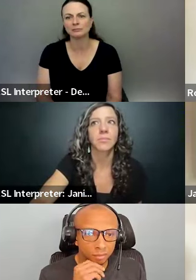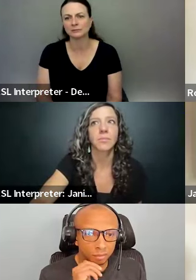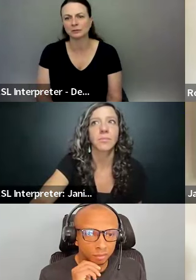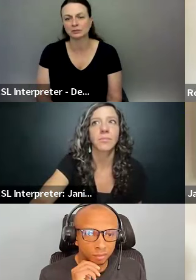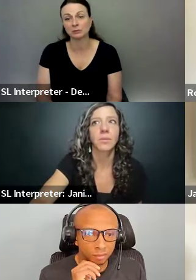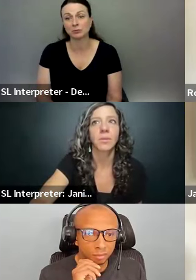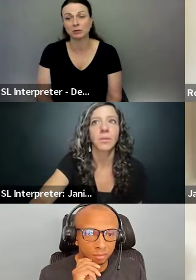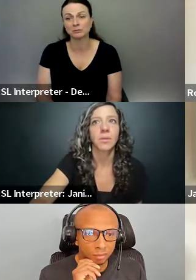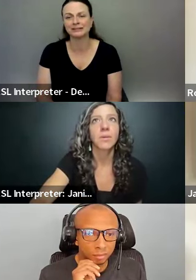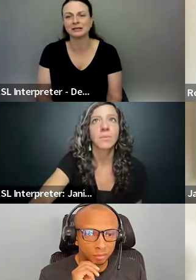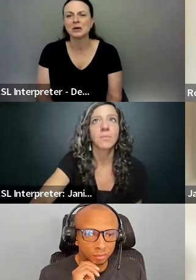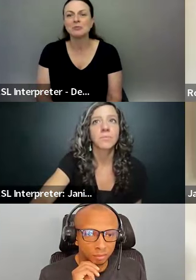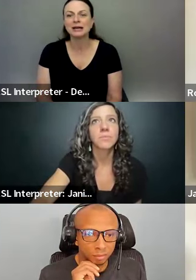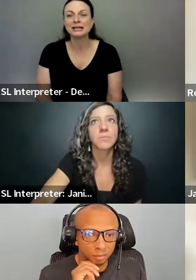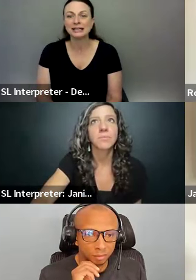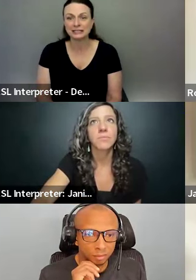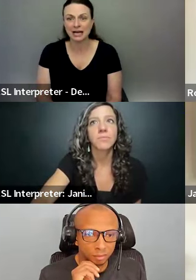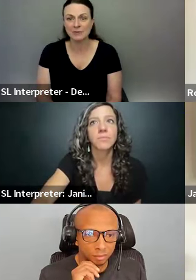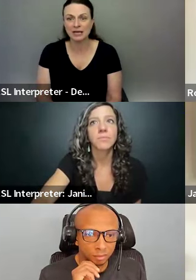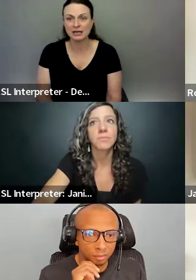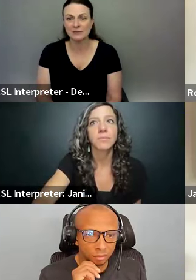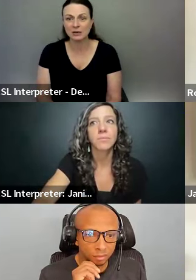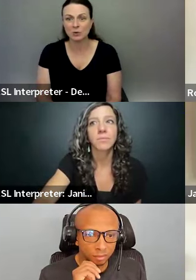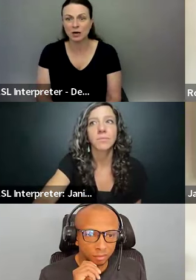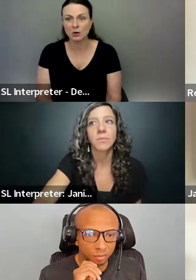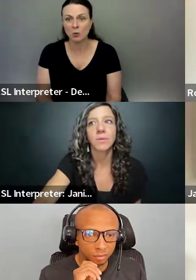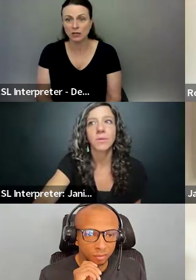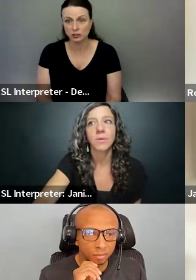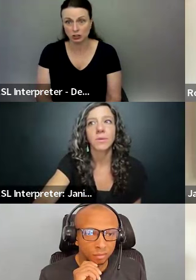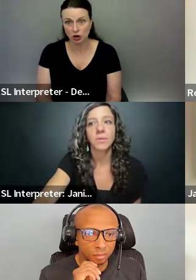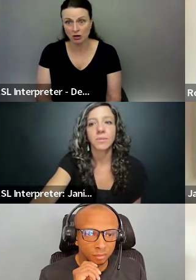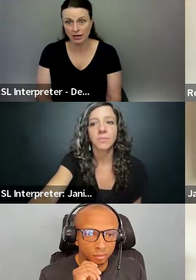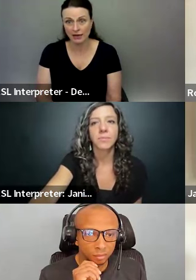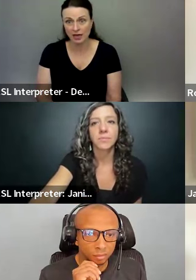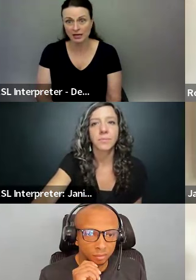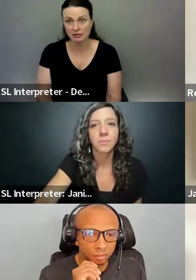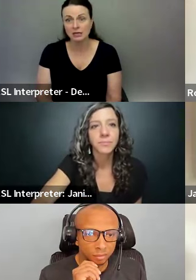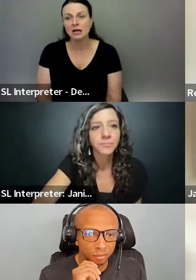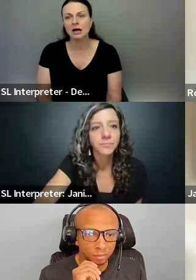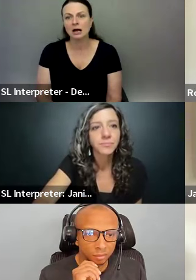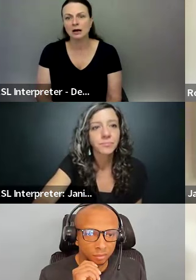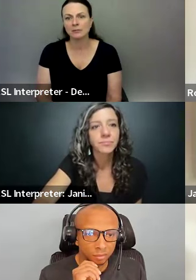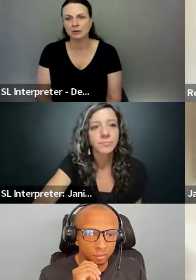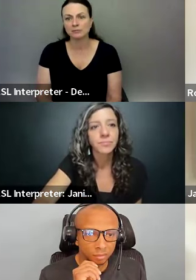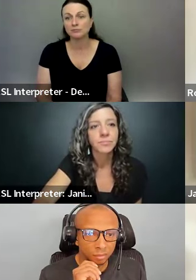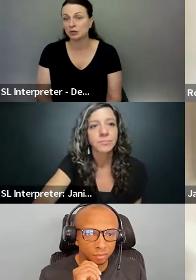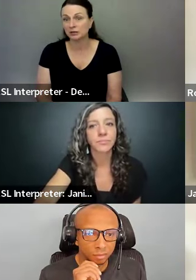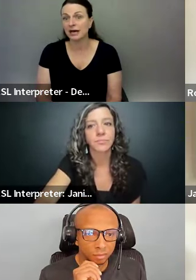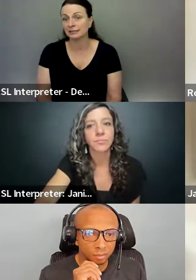hope it wasn't a big problem. But next time, if anyone wants to talk at that,